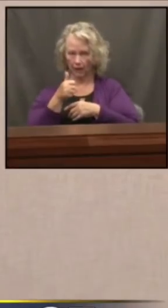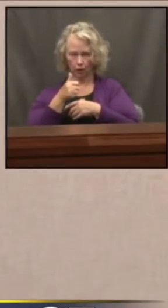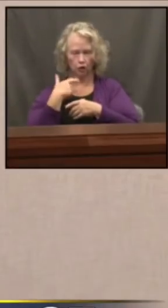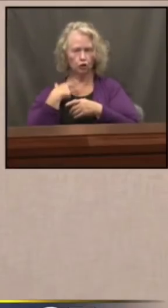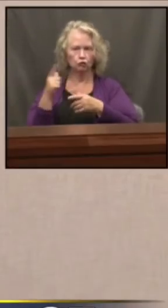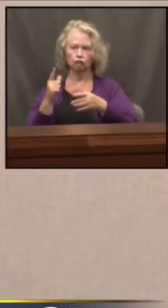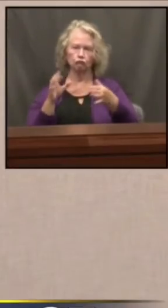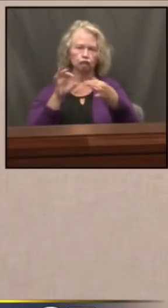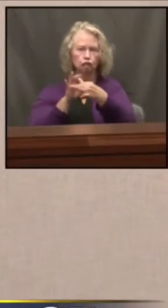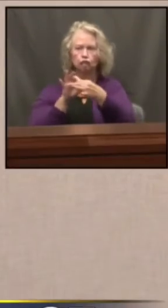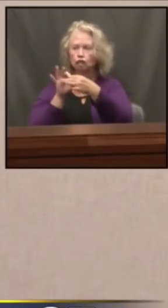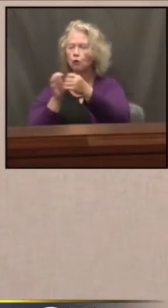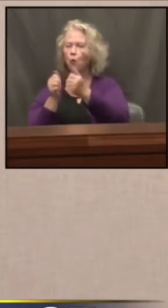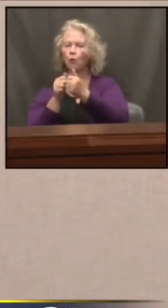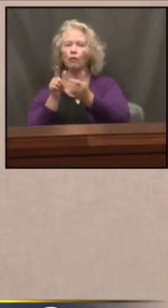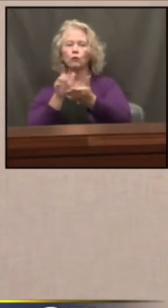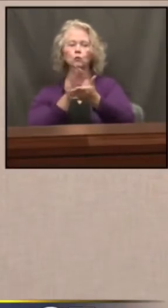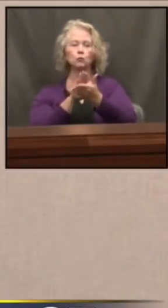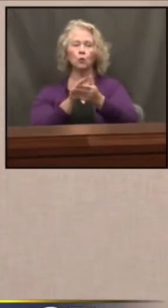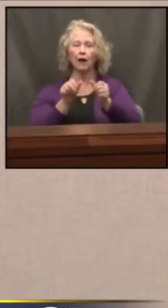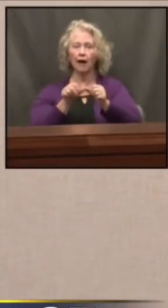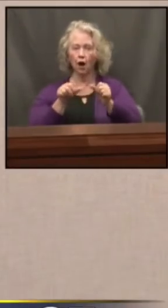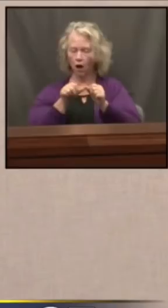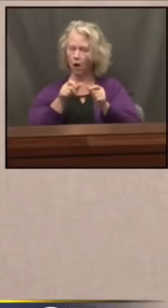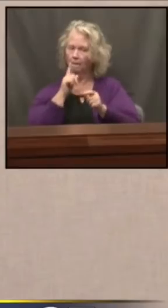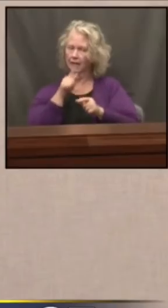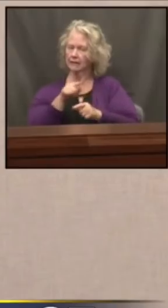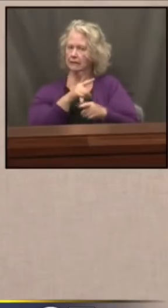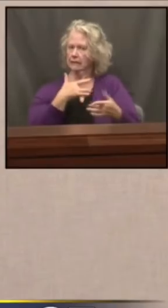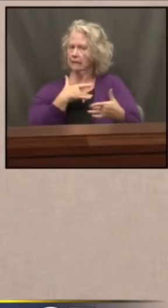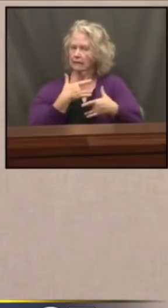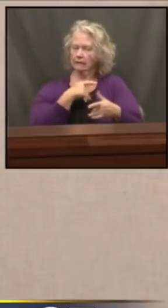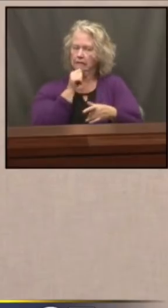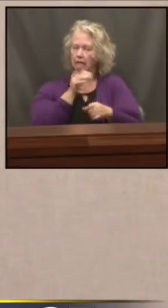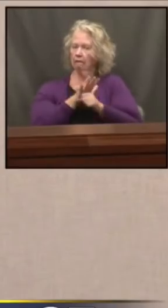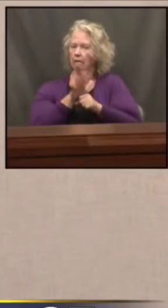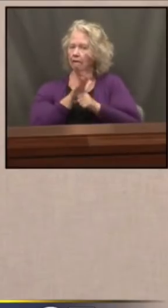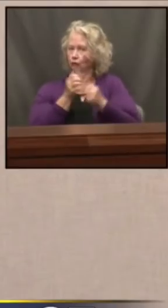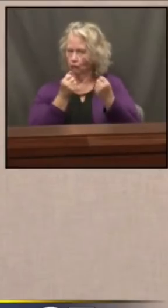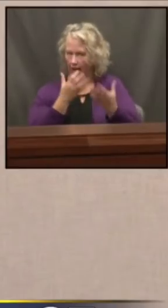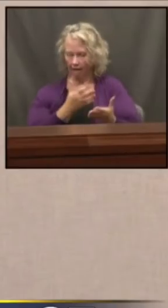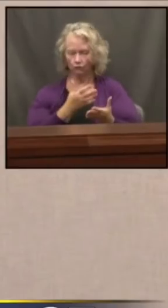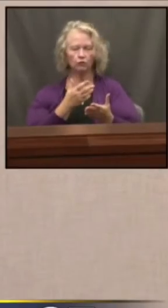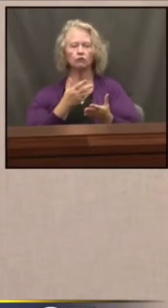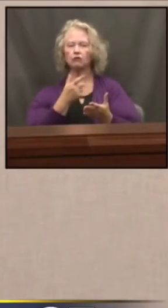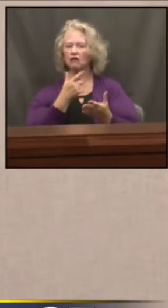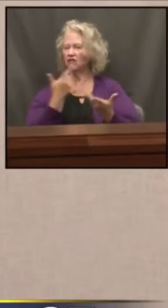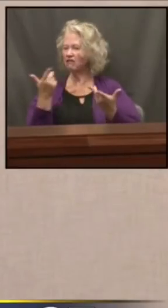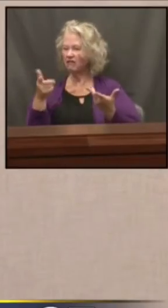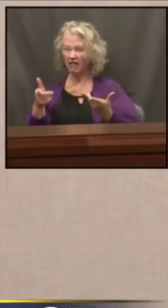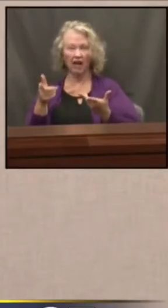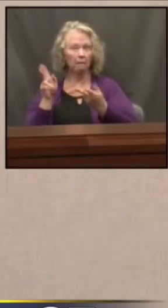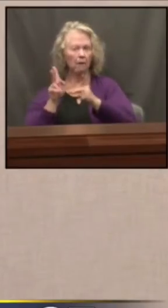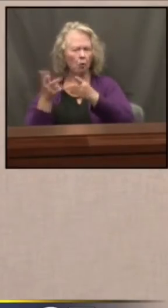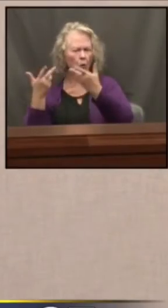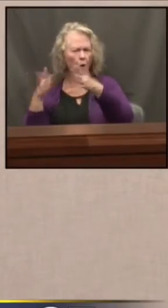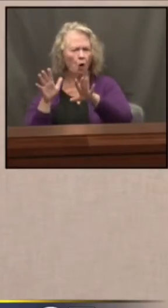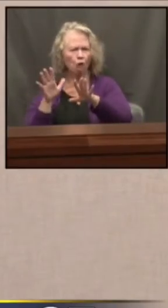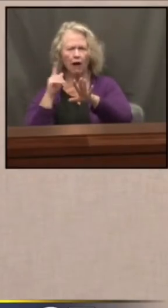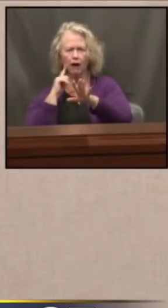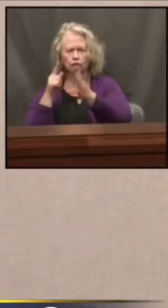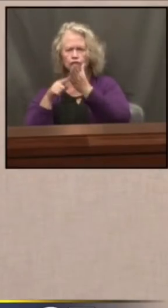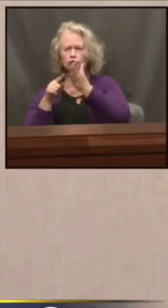connected them with a number of school districts who expressed potential concern about driver shortages. They already have the background checks, the necessary precautions to be